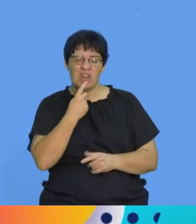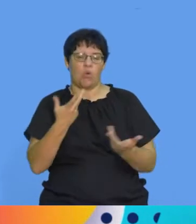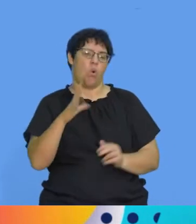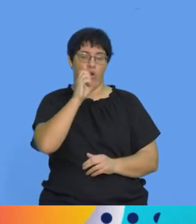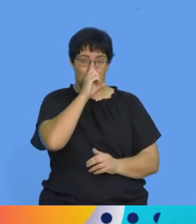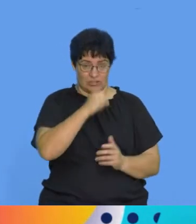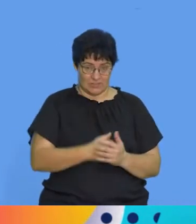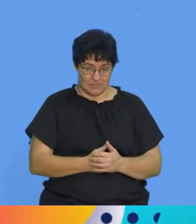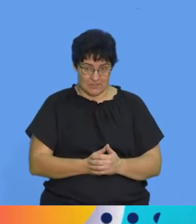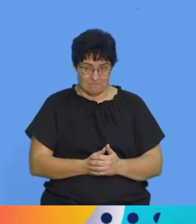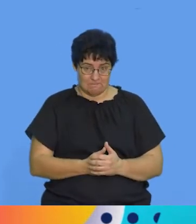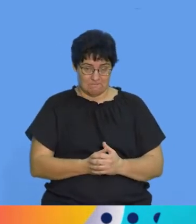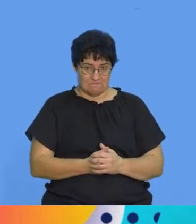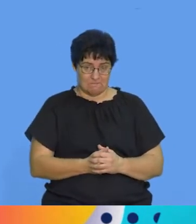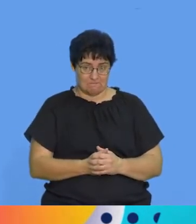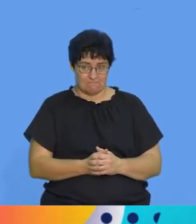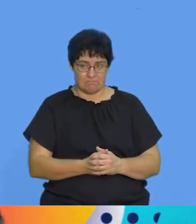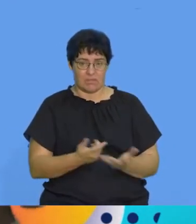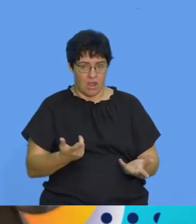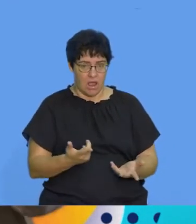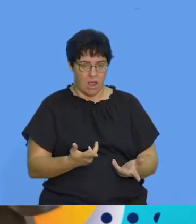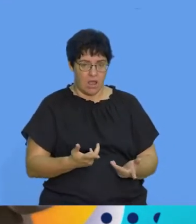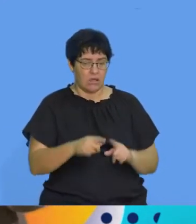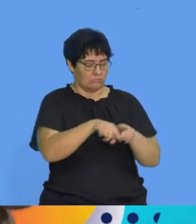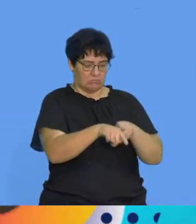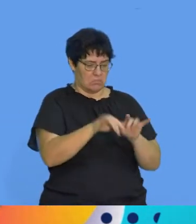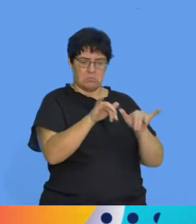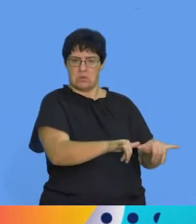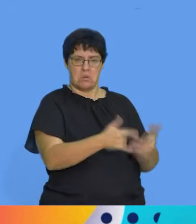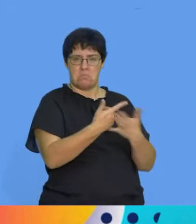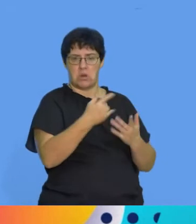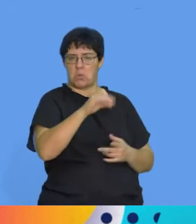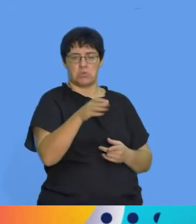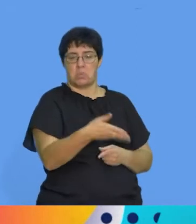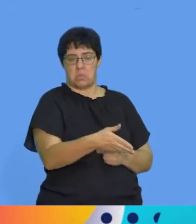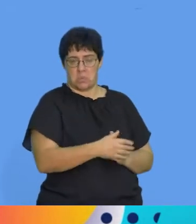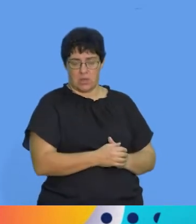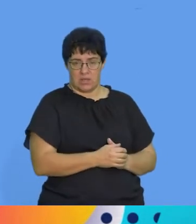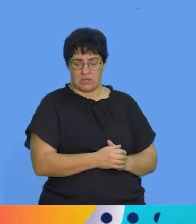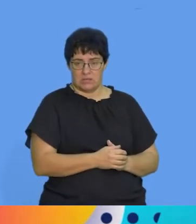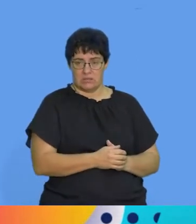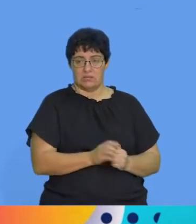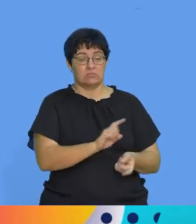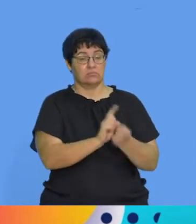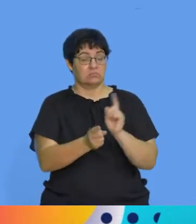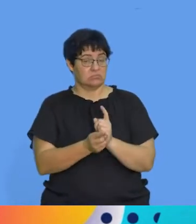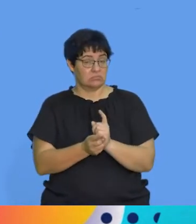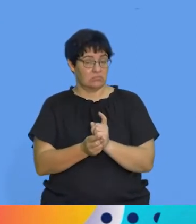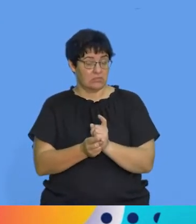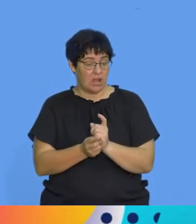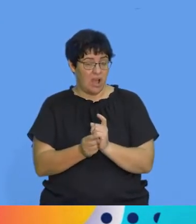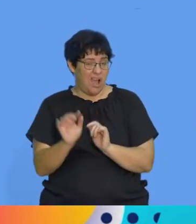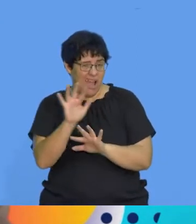brick red or an orange. So if you, whatever you're testing, if it stays blue, no.